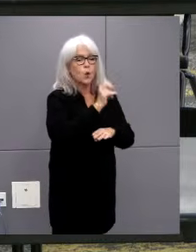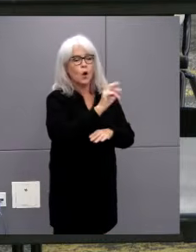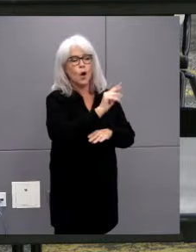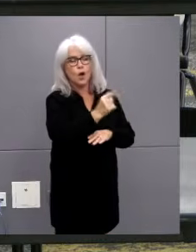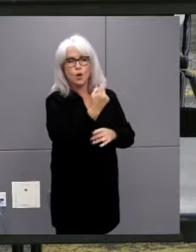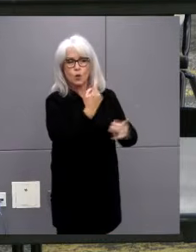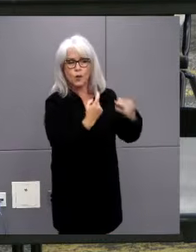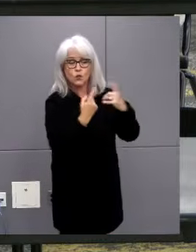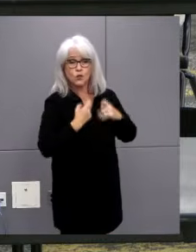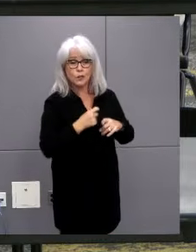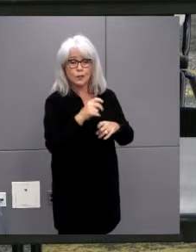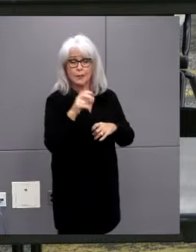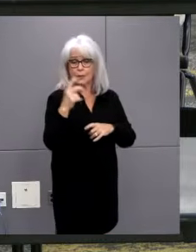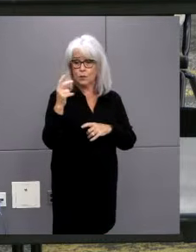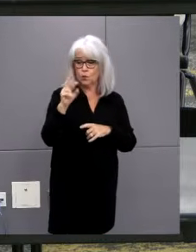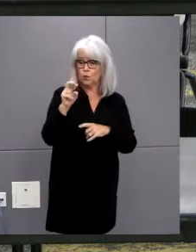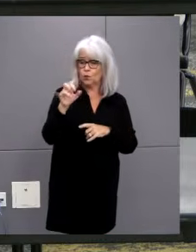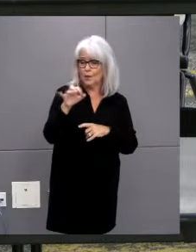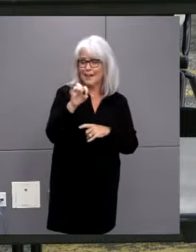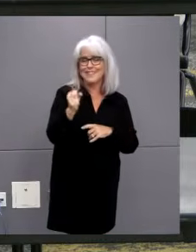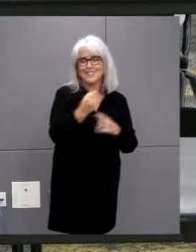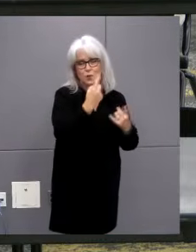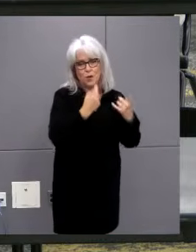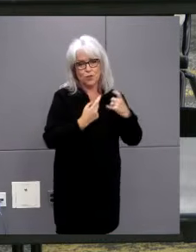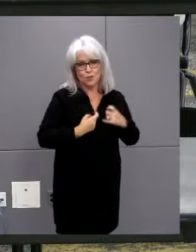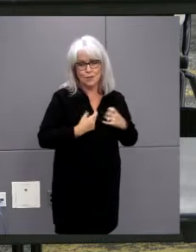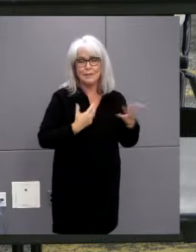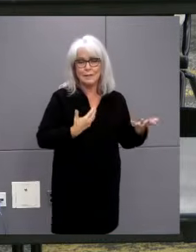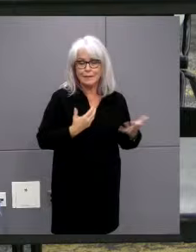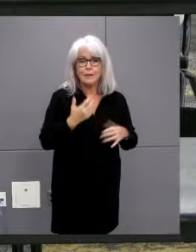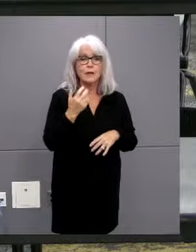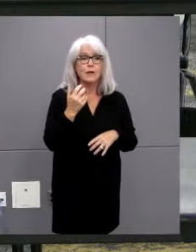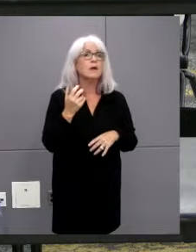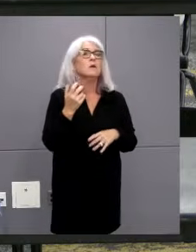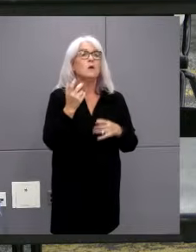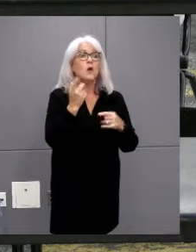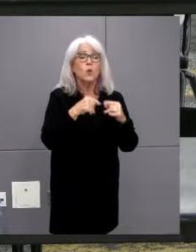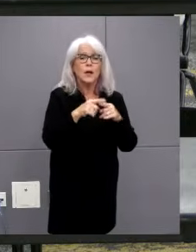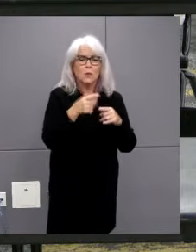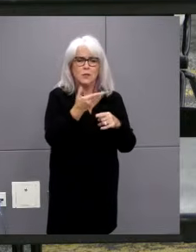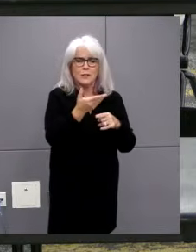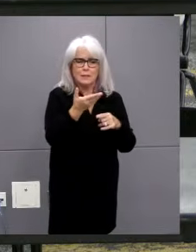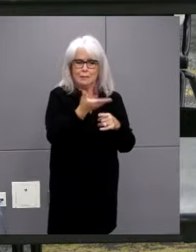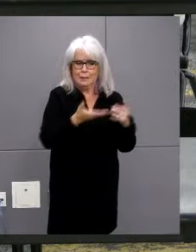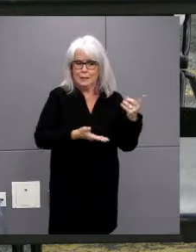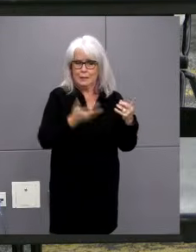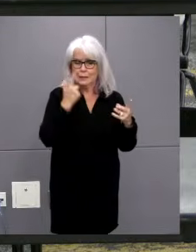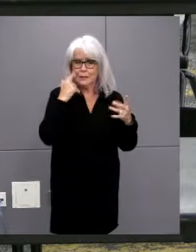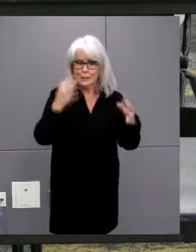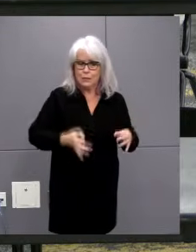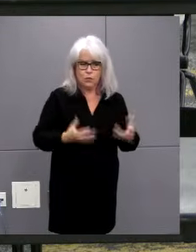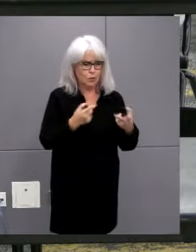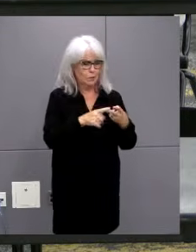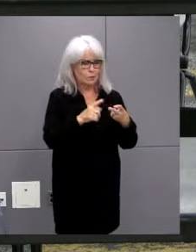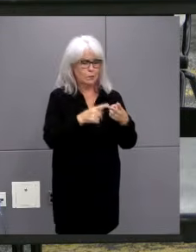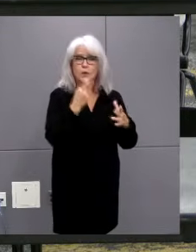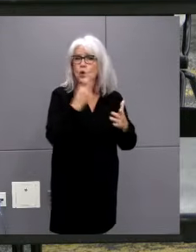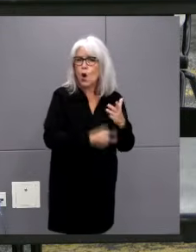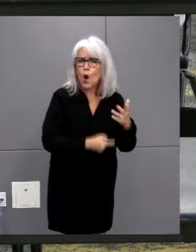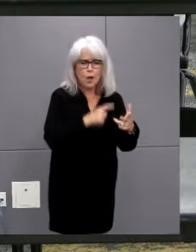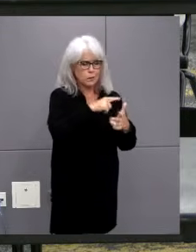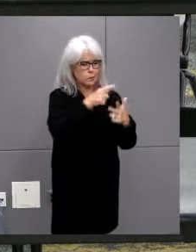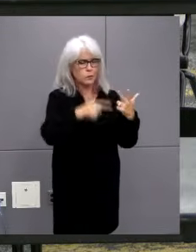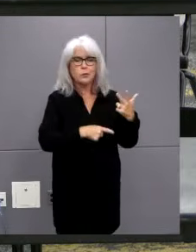is, Trustee Reyes' questions is, when was this decision made? What was the cost of it? Things of that